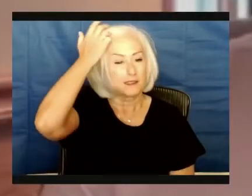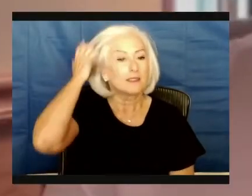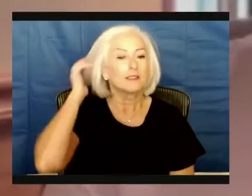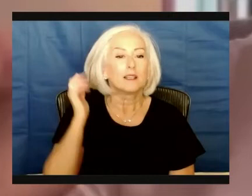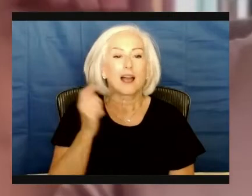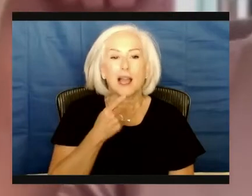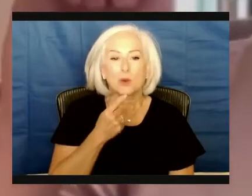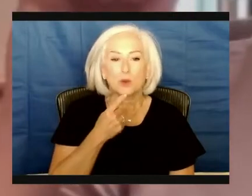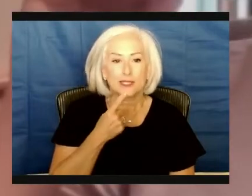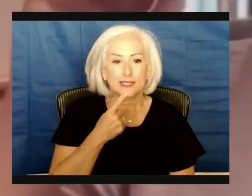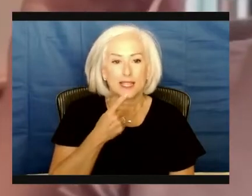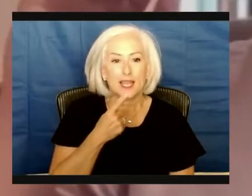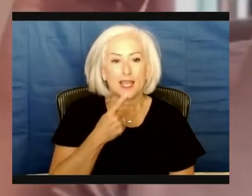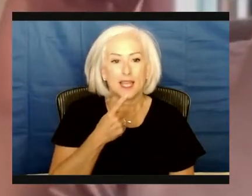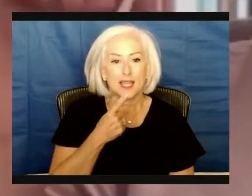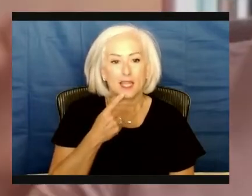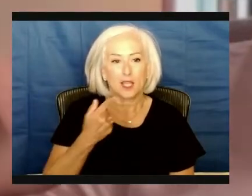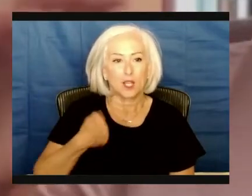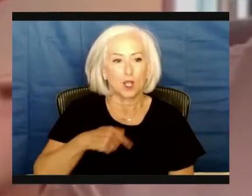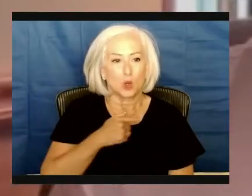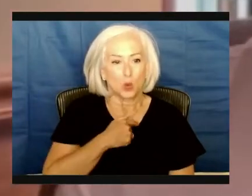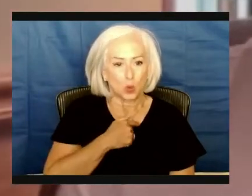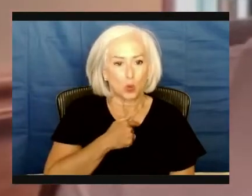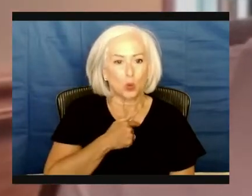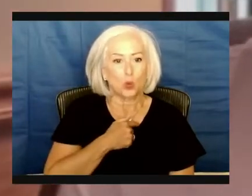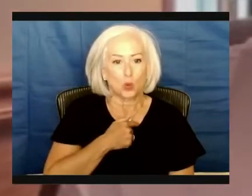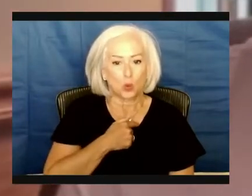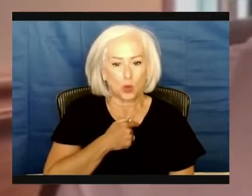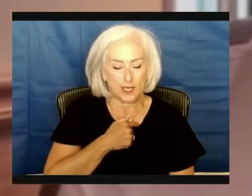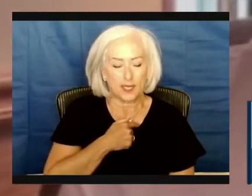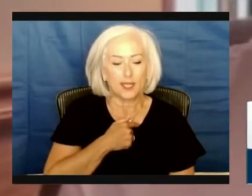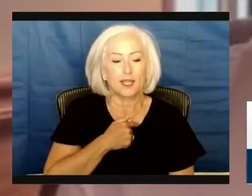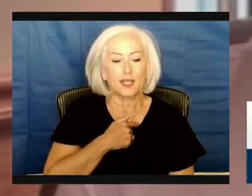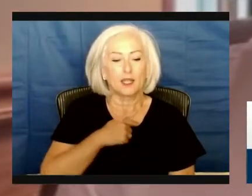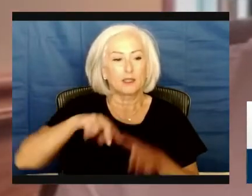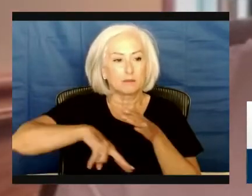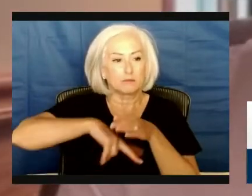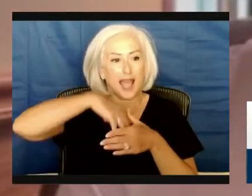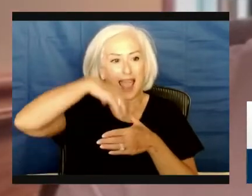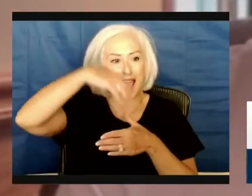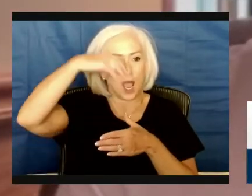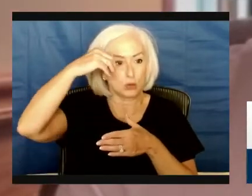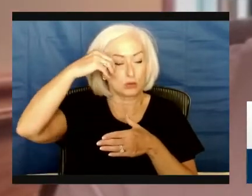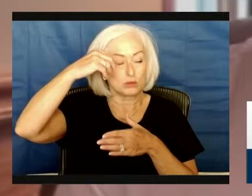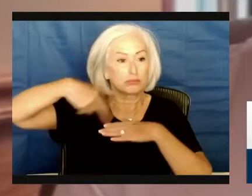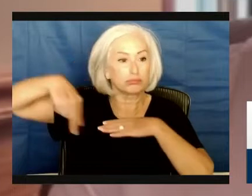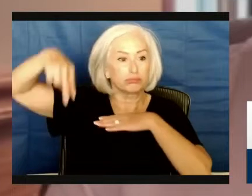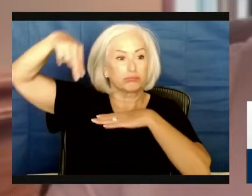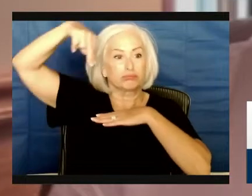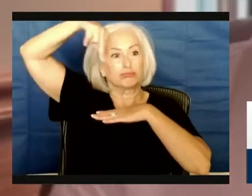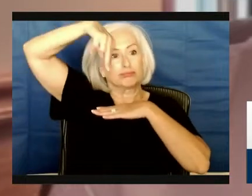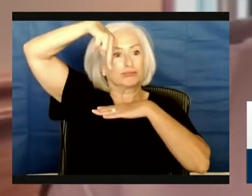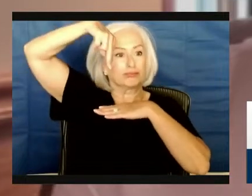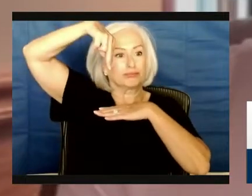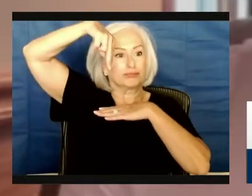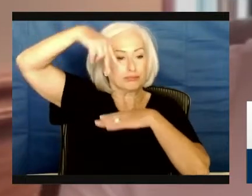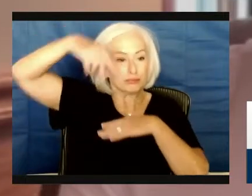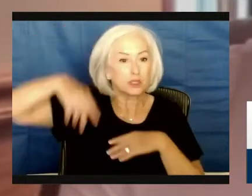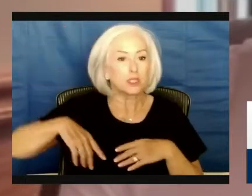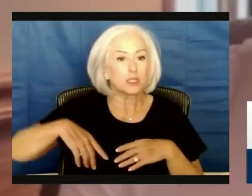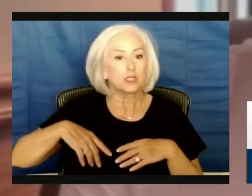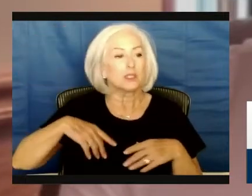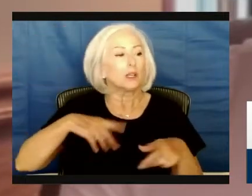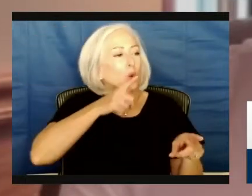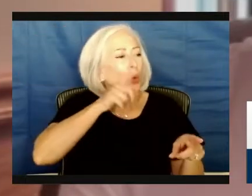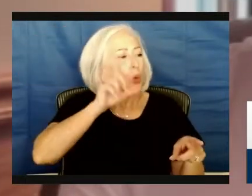I think we also were able to like hear from like once we're on top of the car, other people basically calling out for, you know, we need immediate medical attention